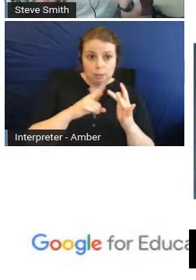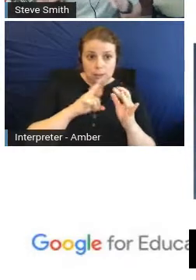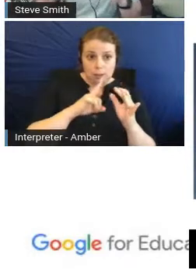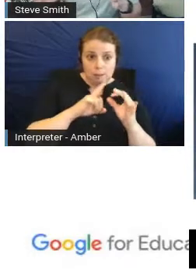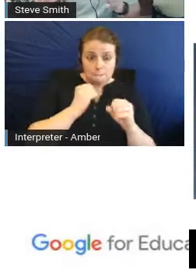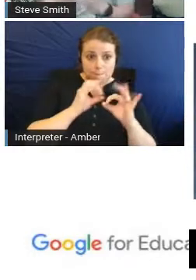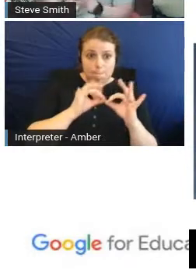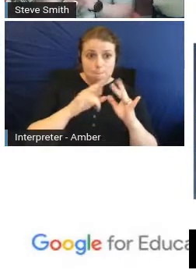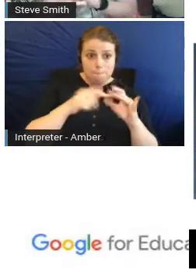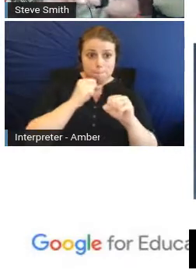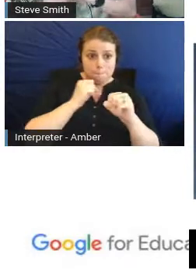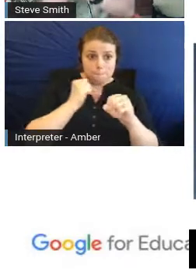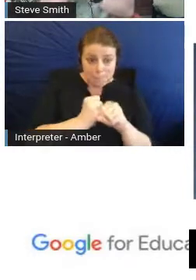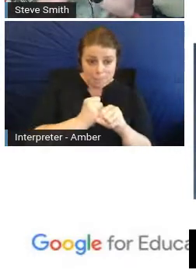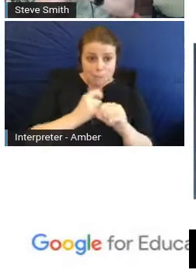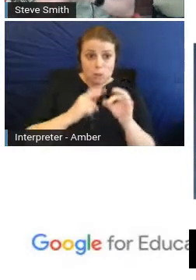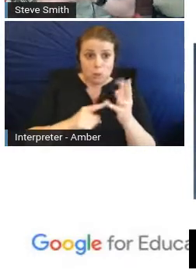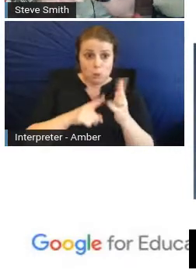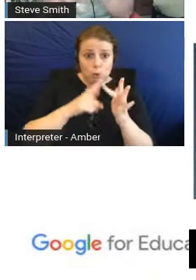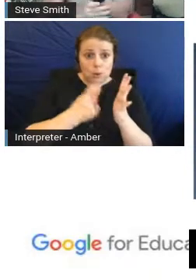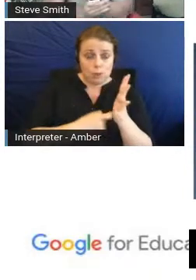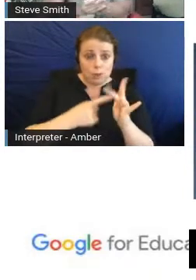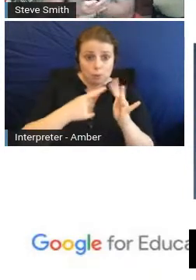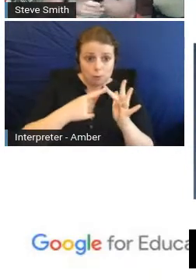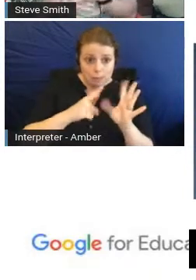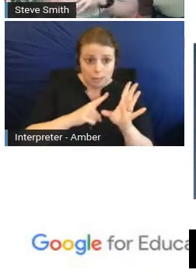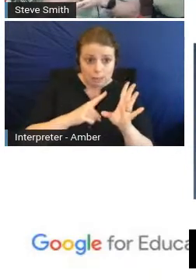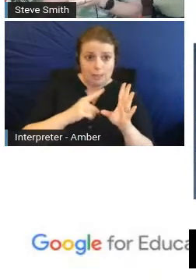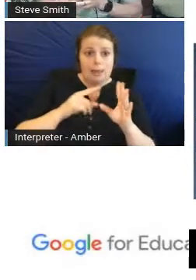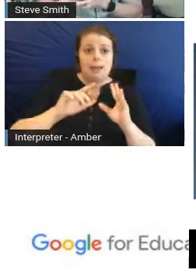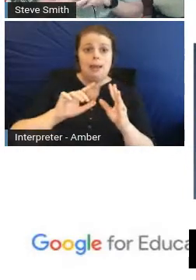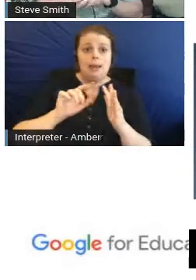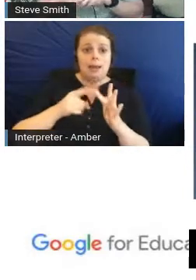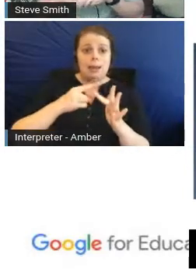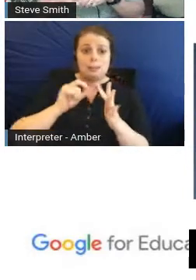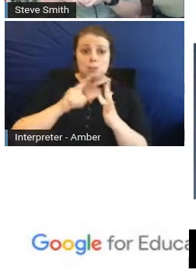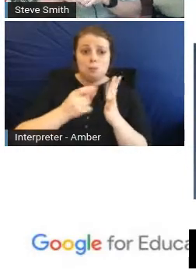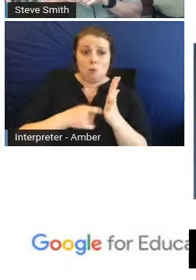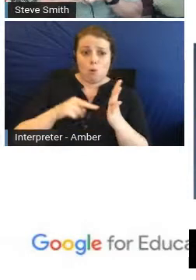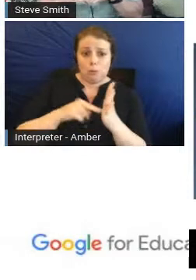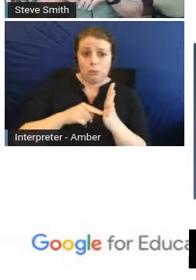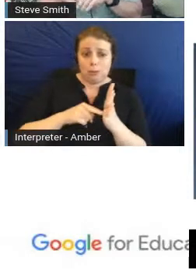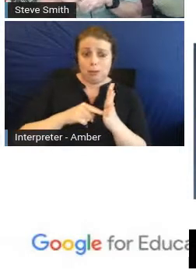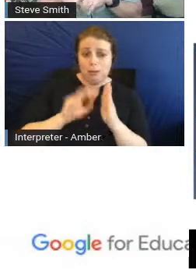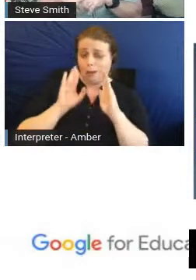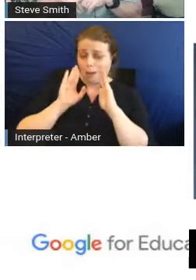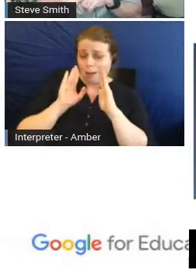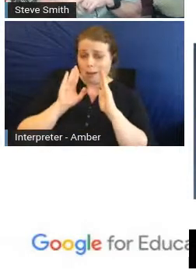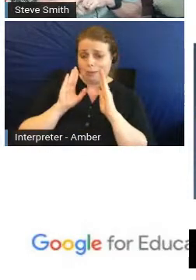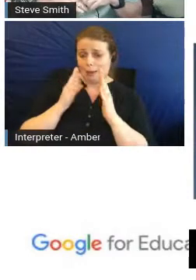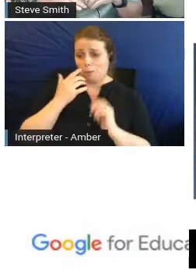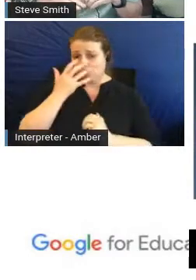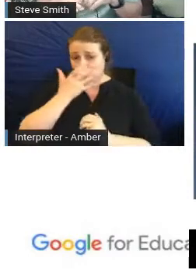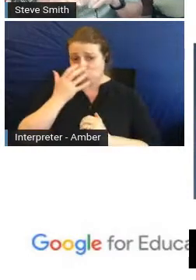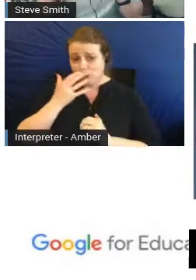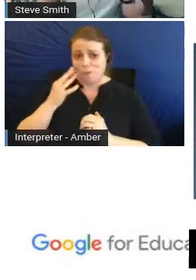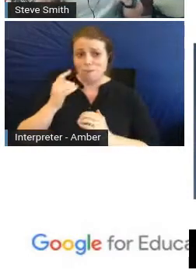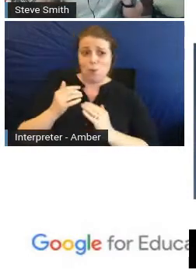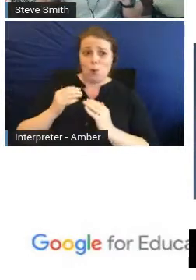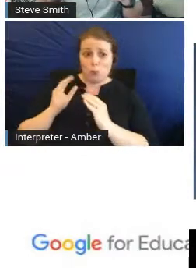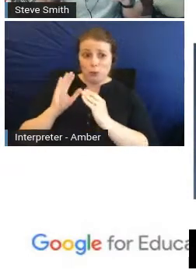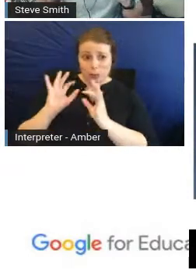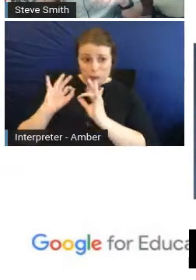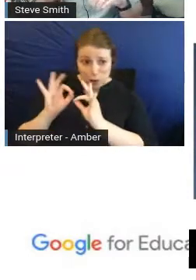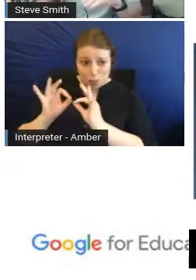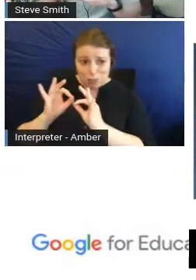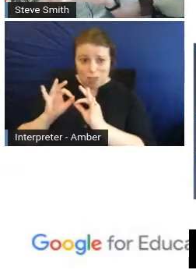And my apologies to our amazing translator who's trying to keep up with all these weird words I'm using here. You're doing